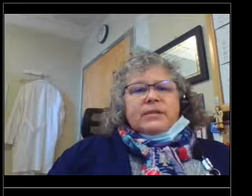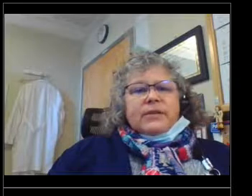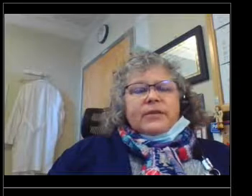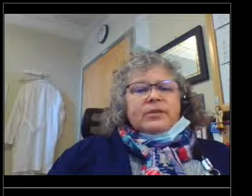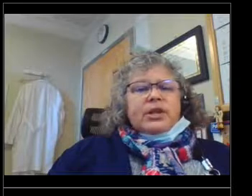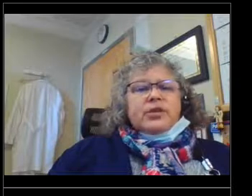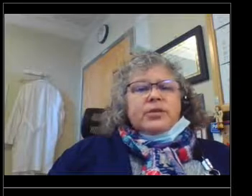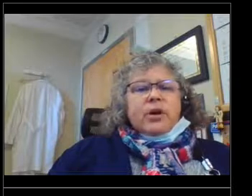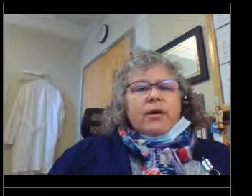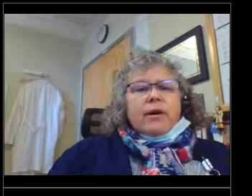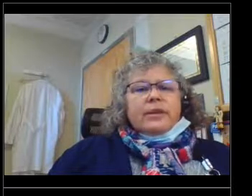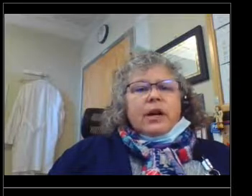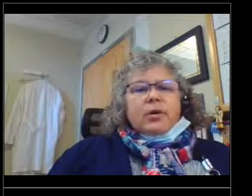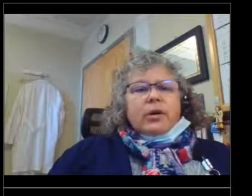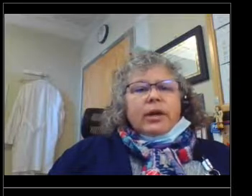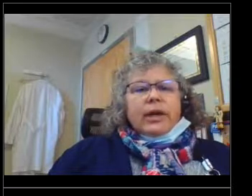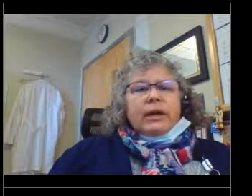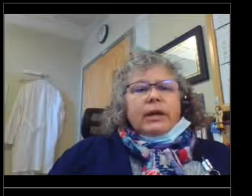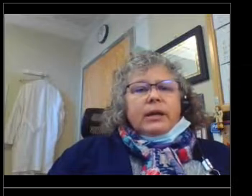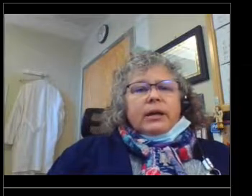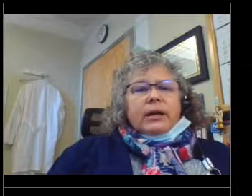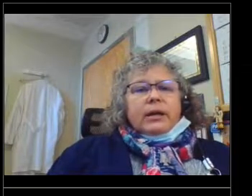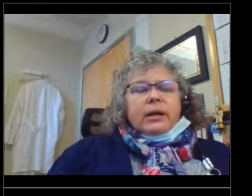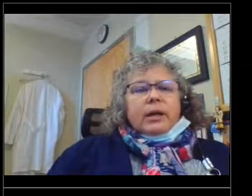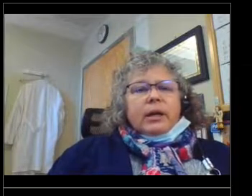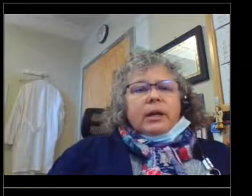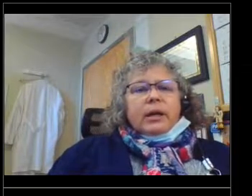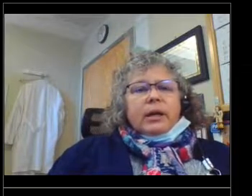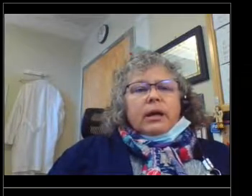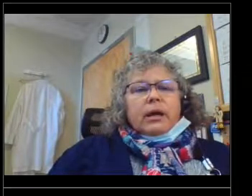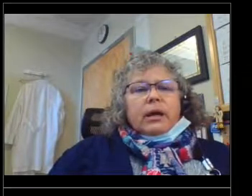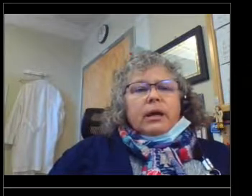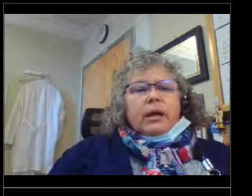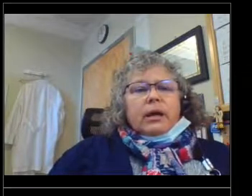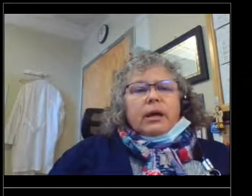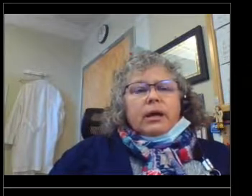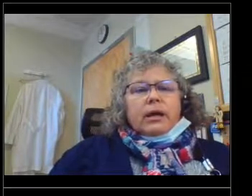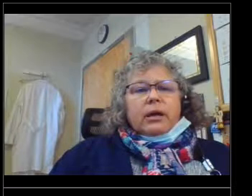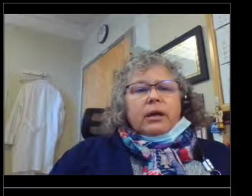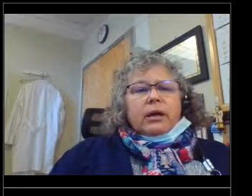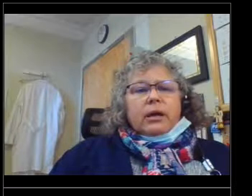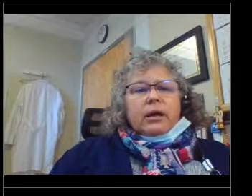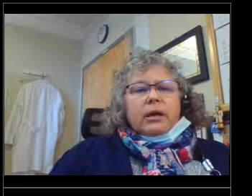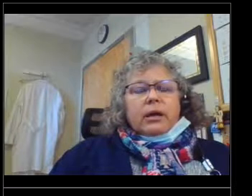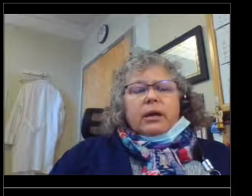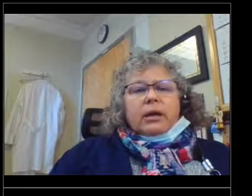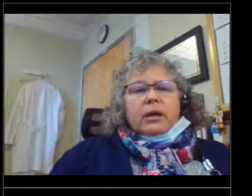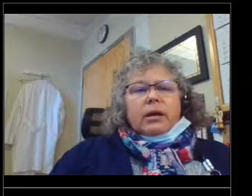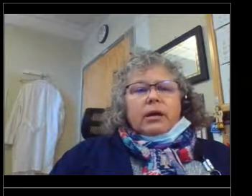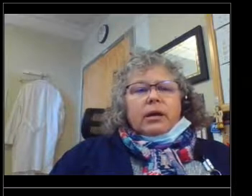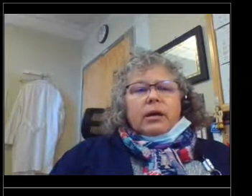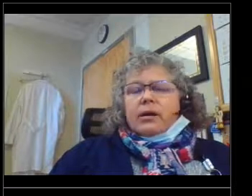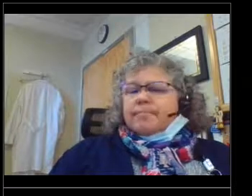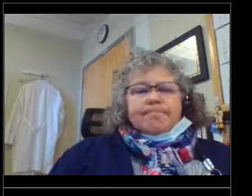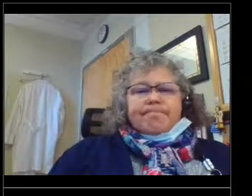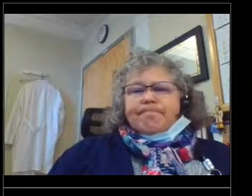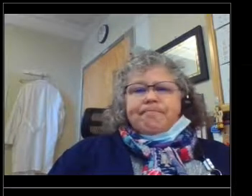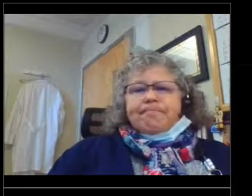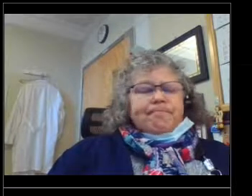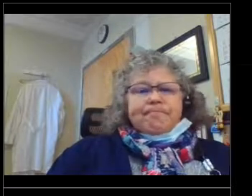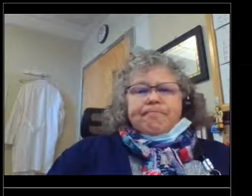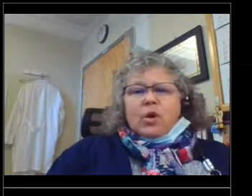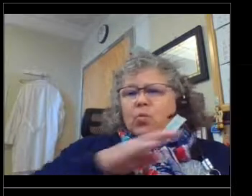need that specific. Rochelle, do you know off the top of your head? Yeah, the new law doesn't mention remote sites.